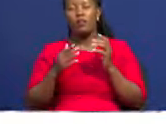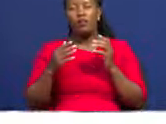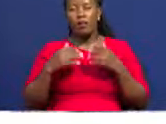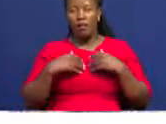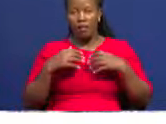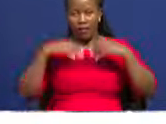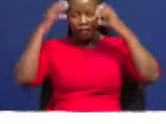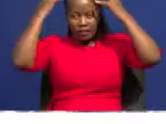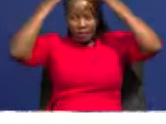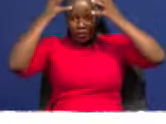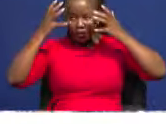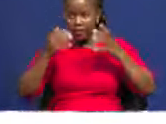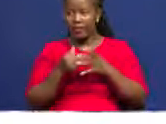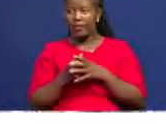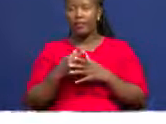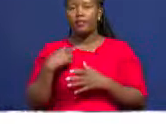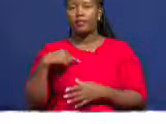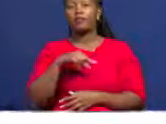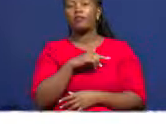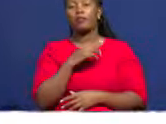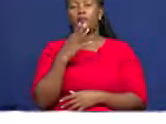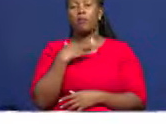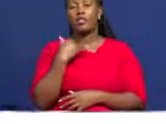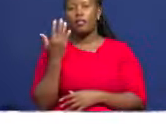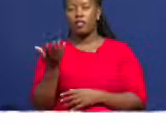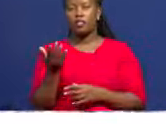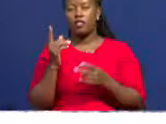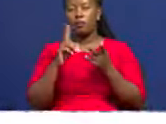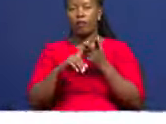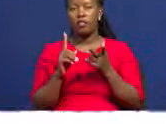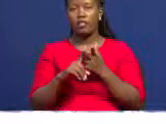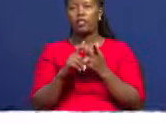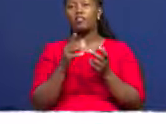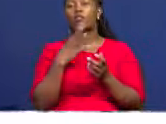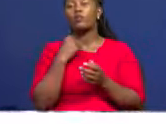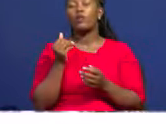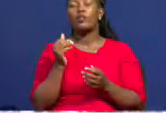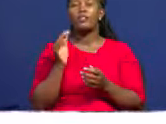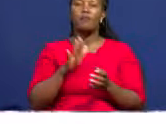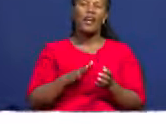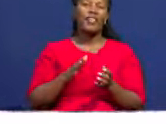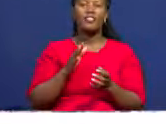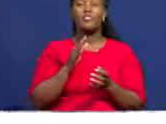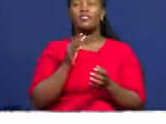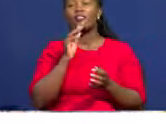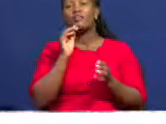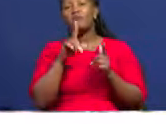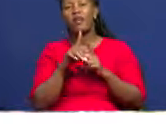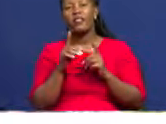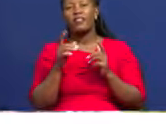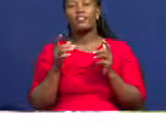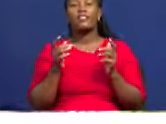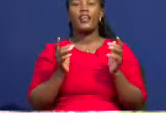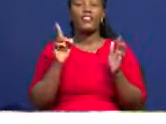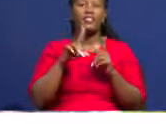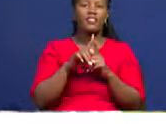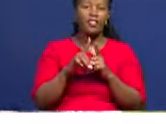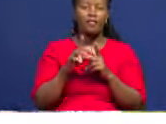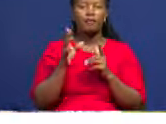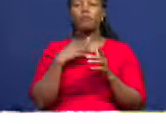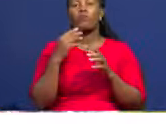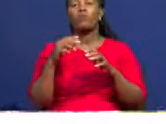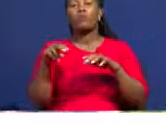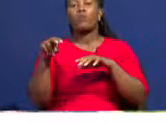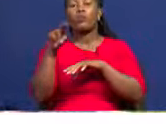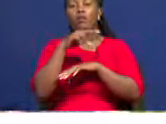don't want our mothers to do that again, and our sisters and our brothers. We want to be in the national government